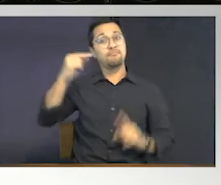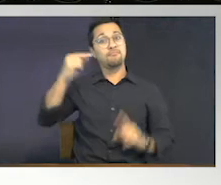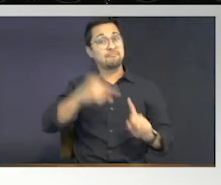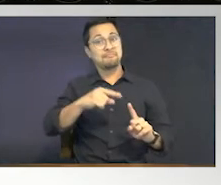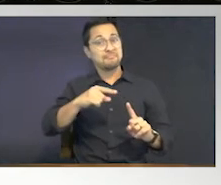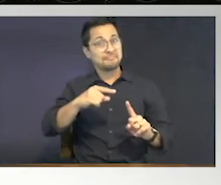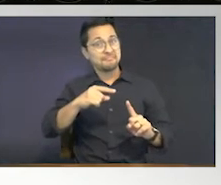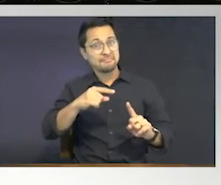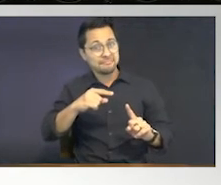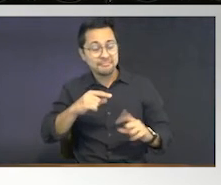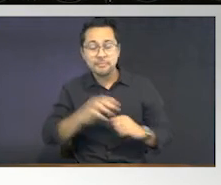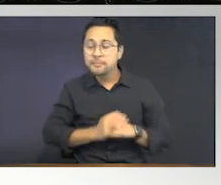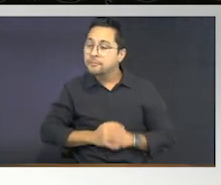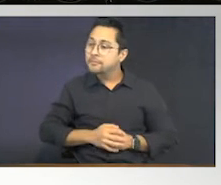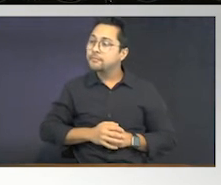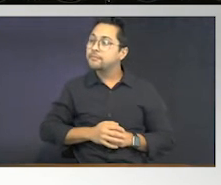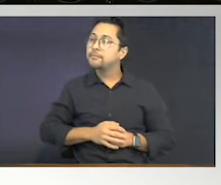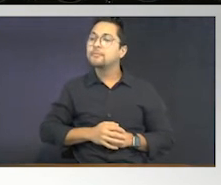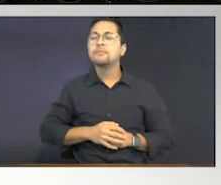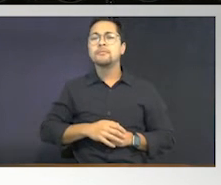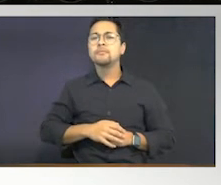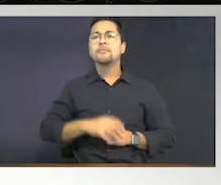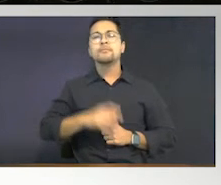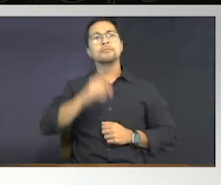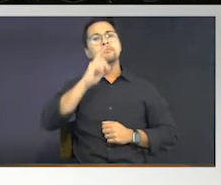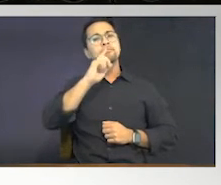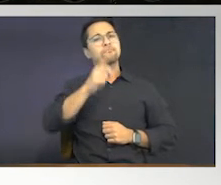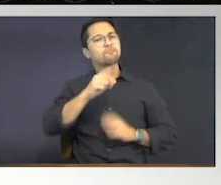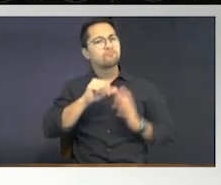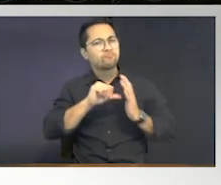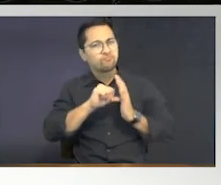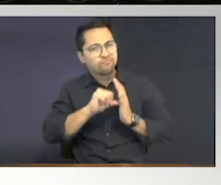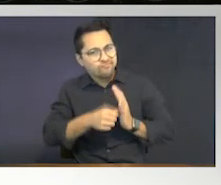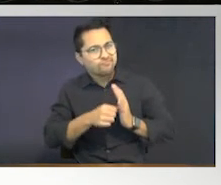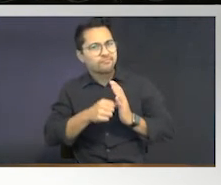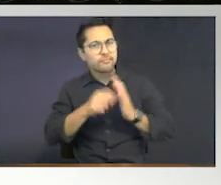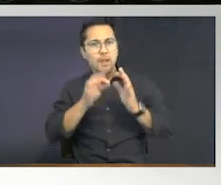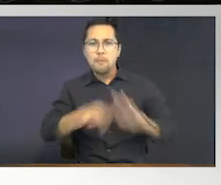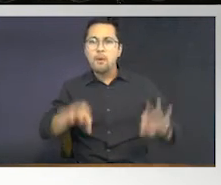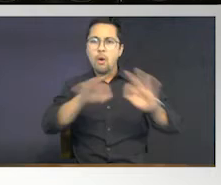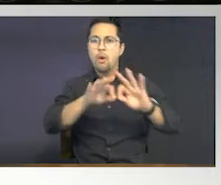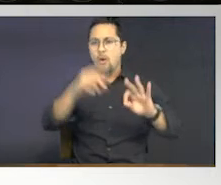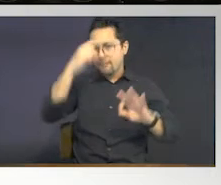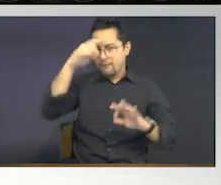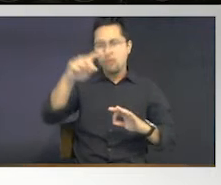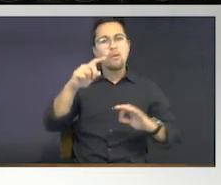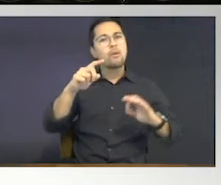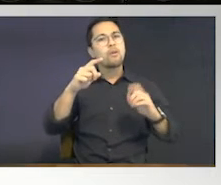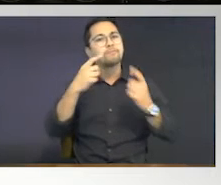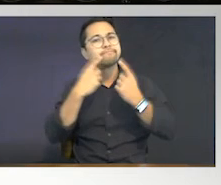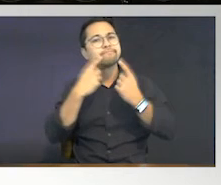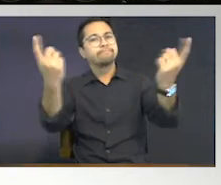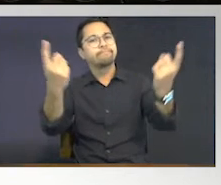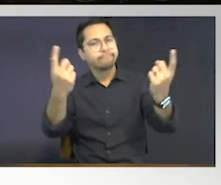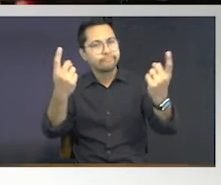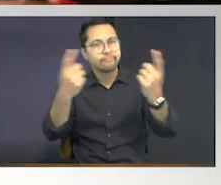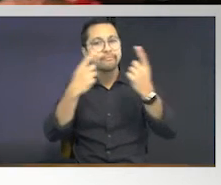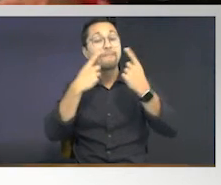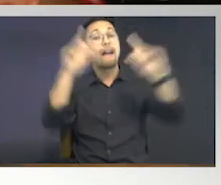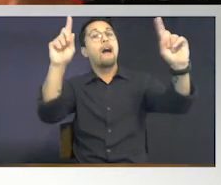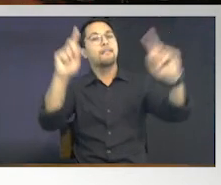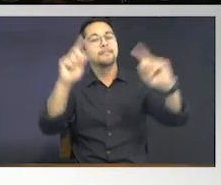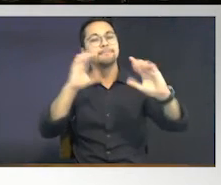the purpose, is to emphasize the importance of effective communication.